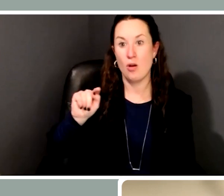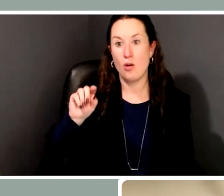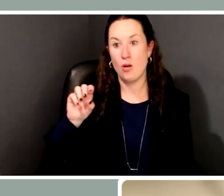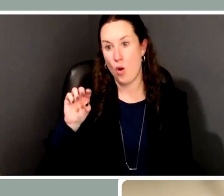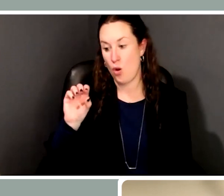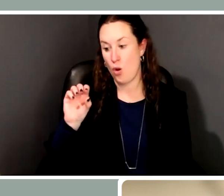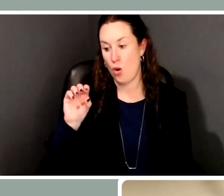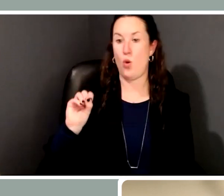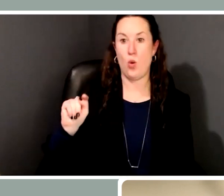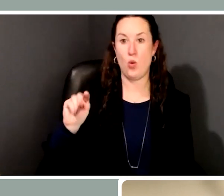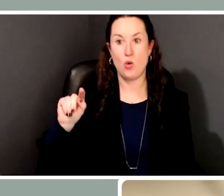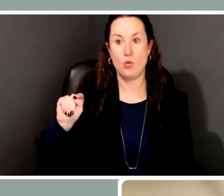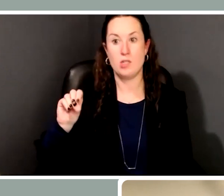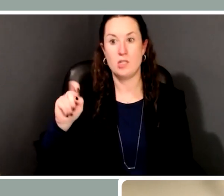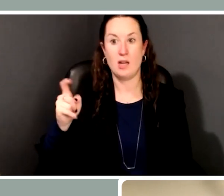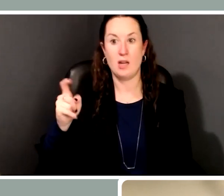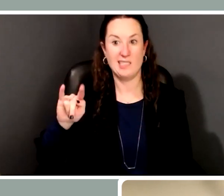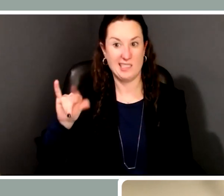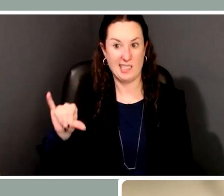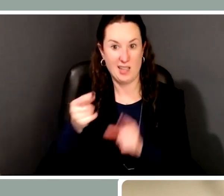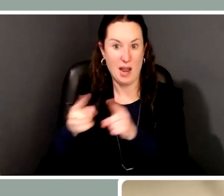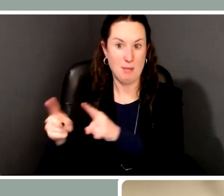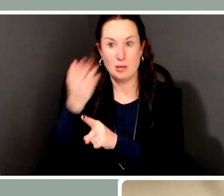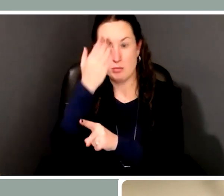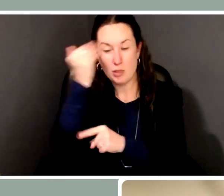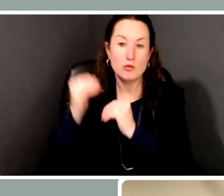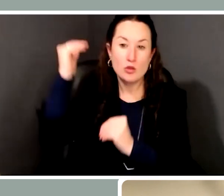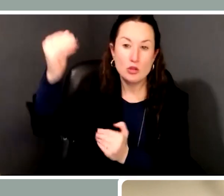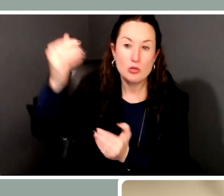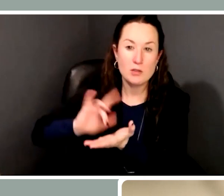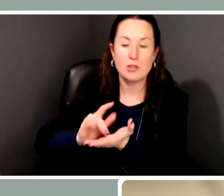that is being really heavily investigated in clinical trials. So I think you're hearing a bit of a theme from